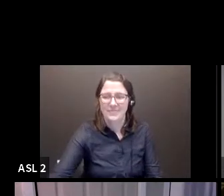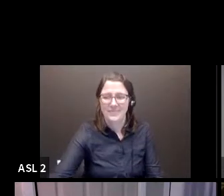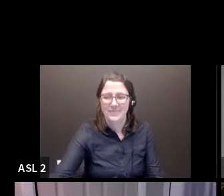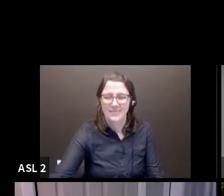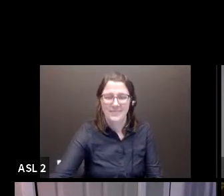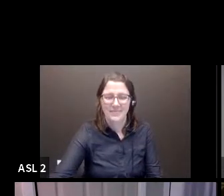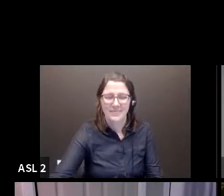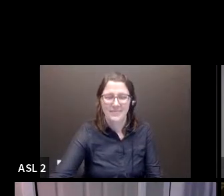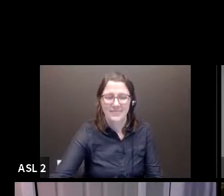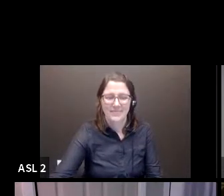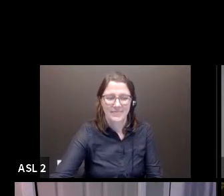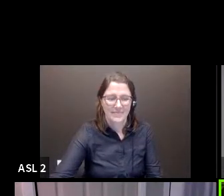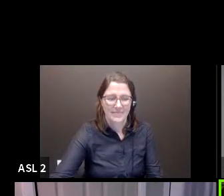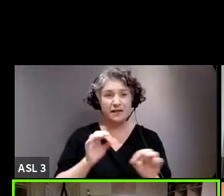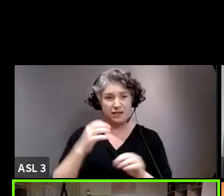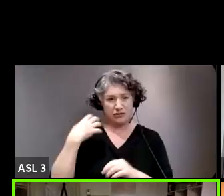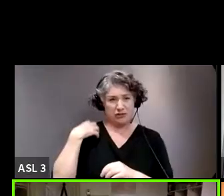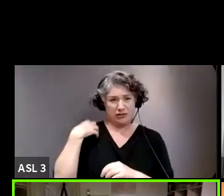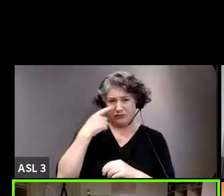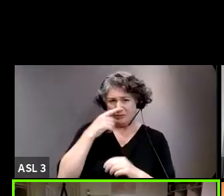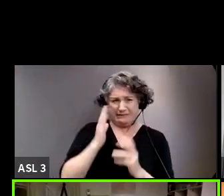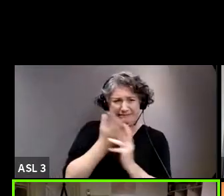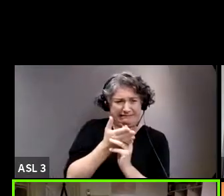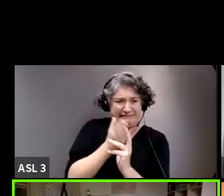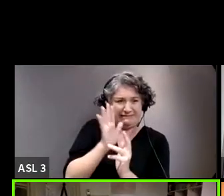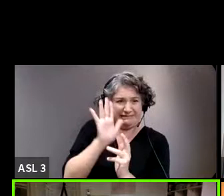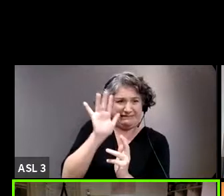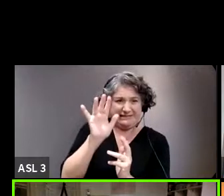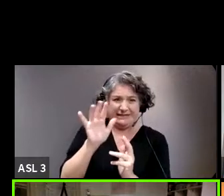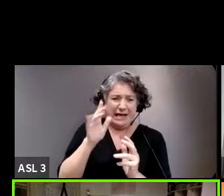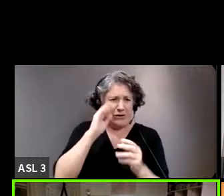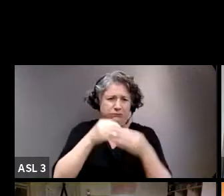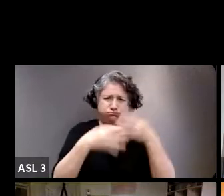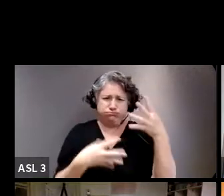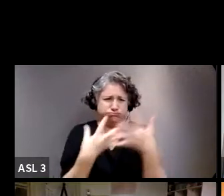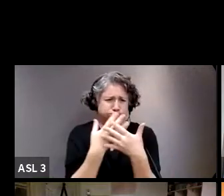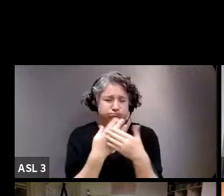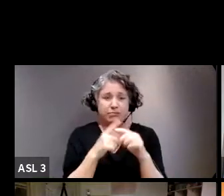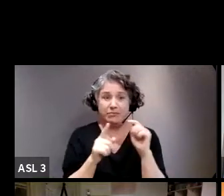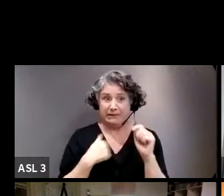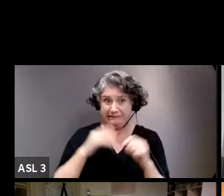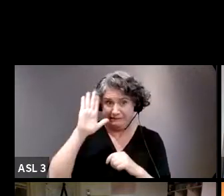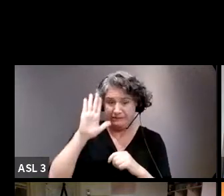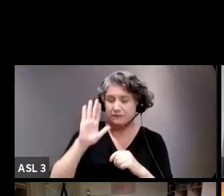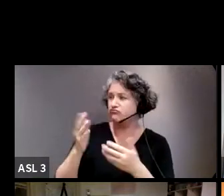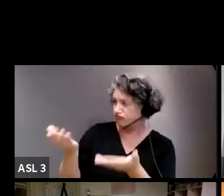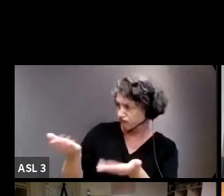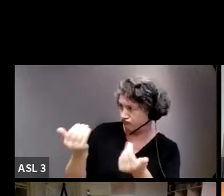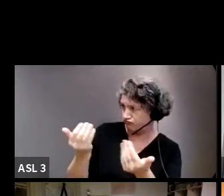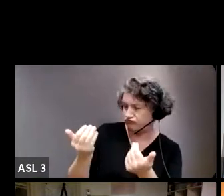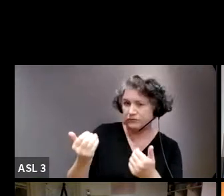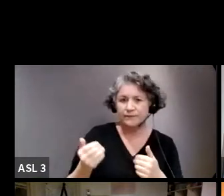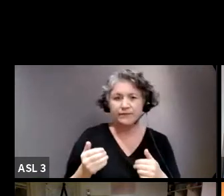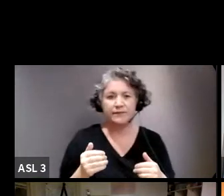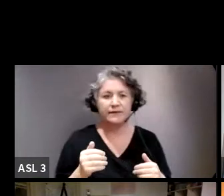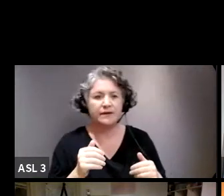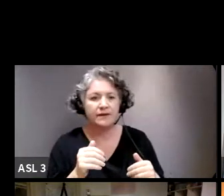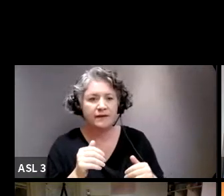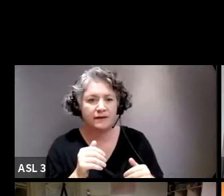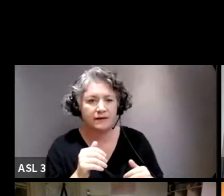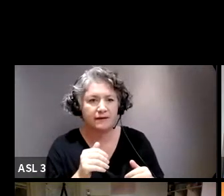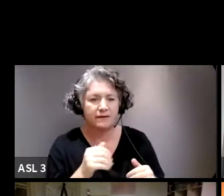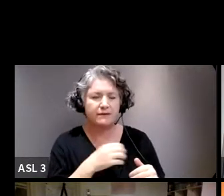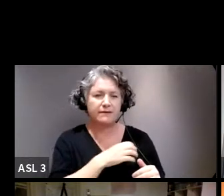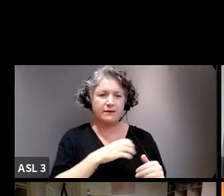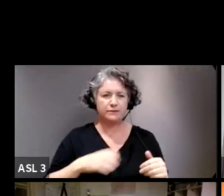full agenda yes please because speed enforcement cameras can only be used by provincial